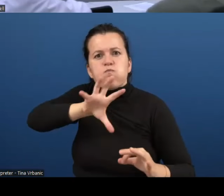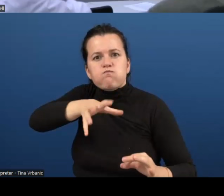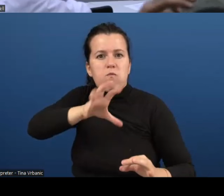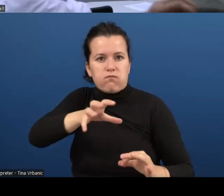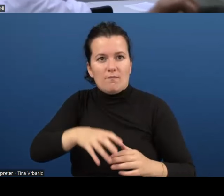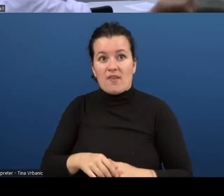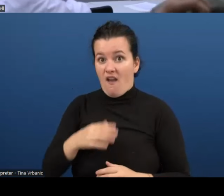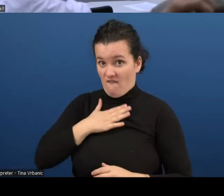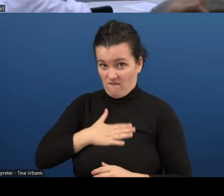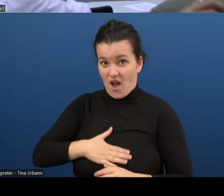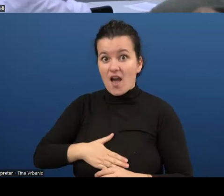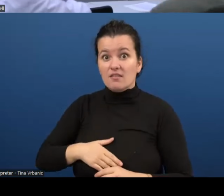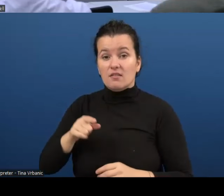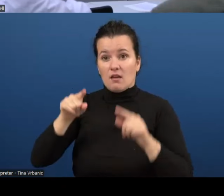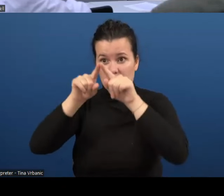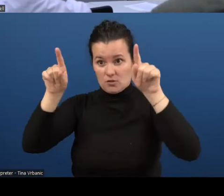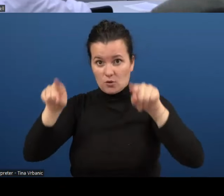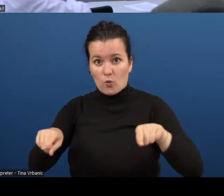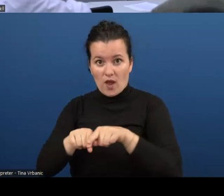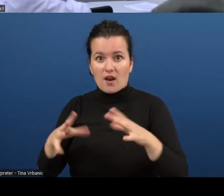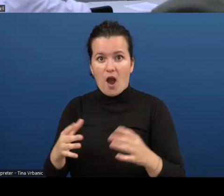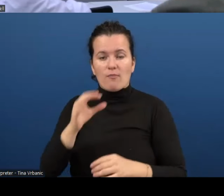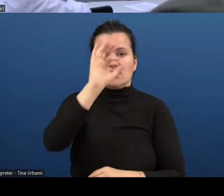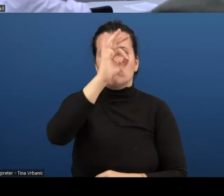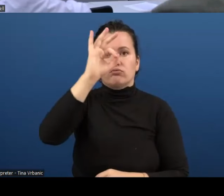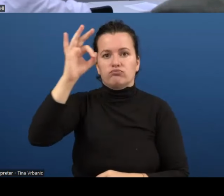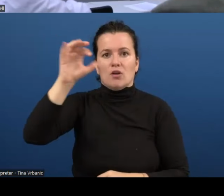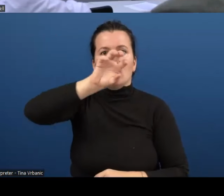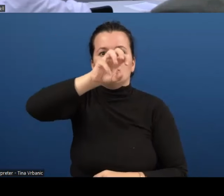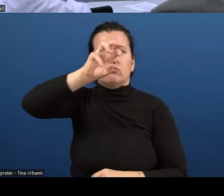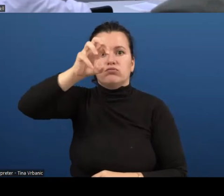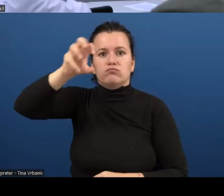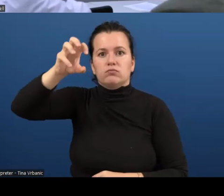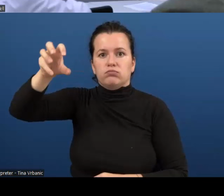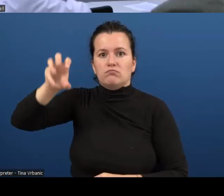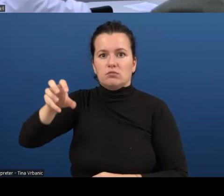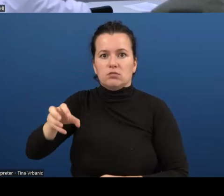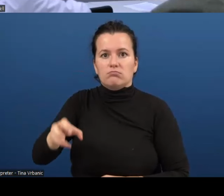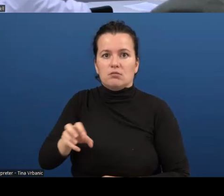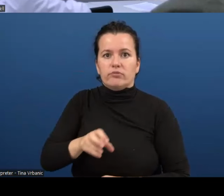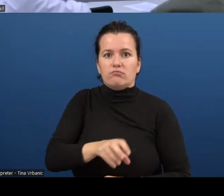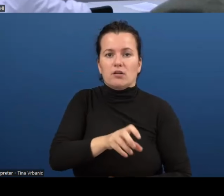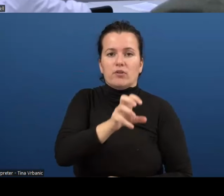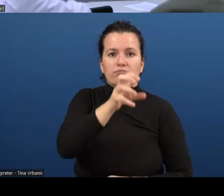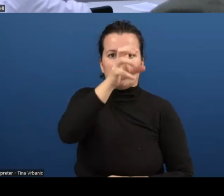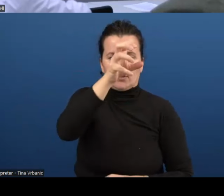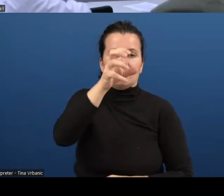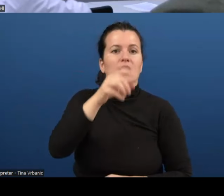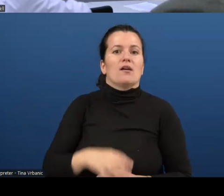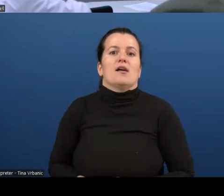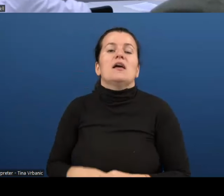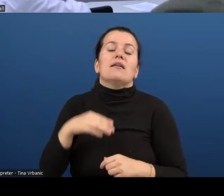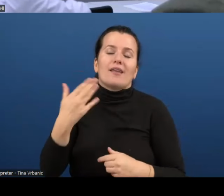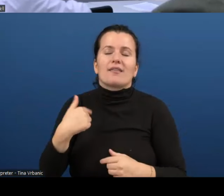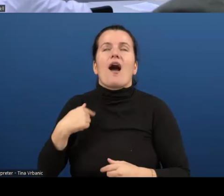a shape, then you have to do it sequentially, and then it is possible to, yeah, to create a square.